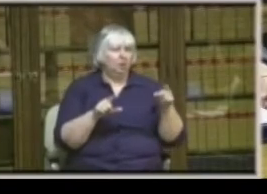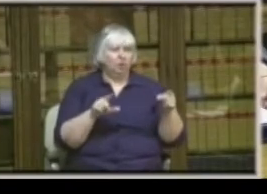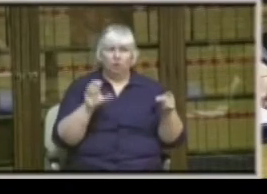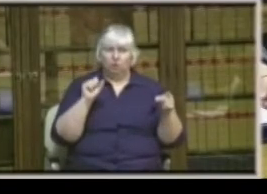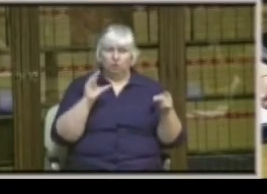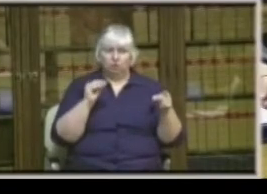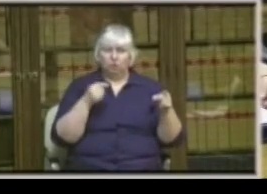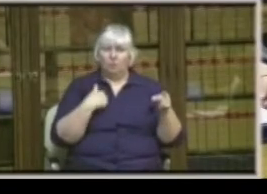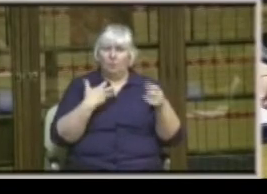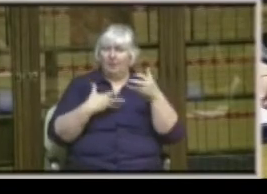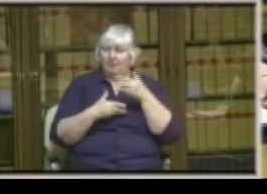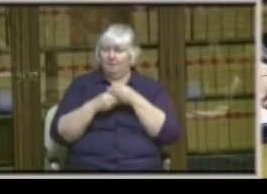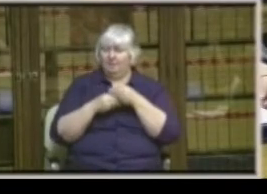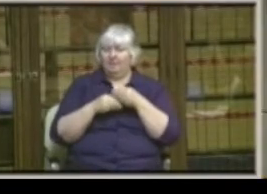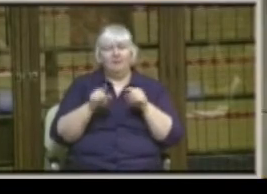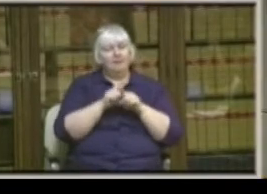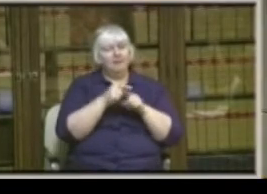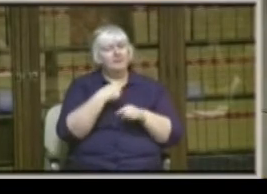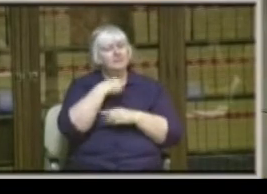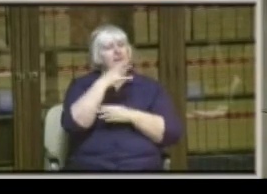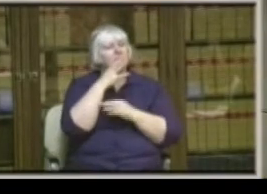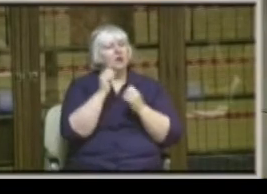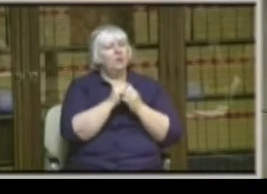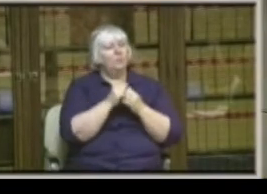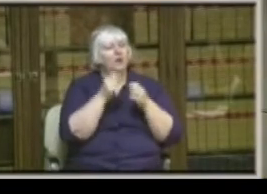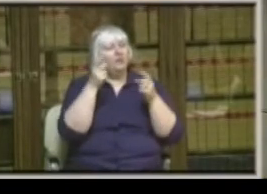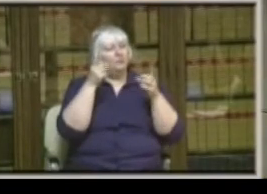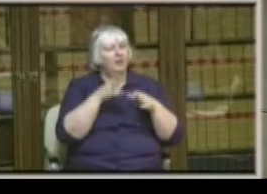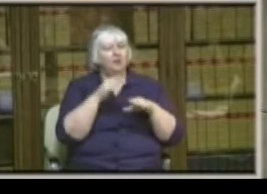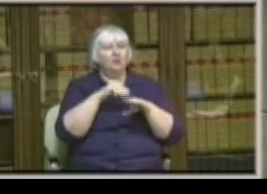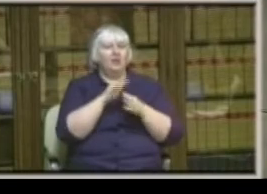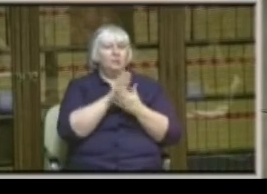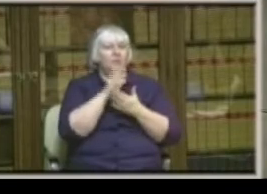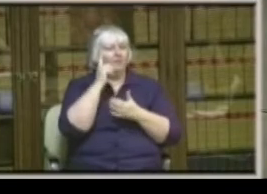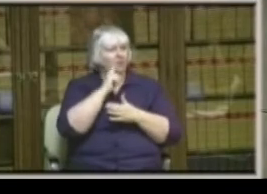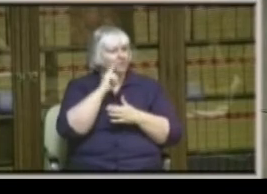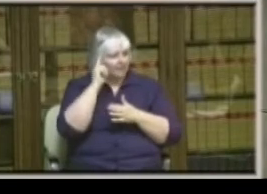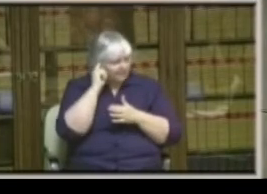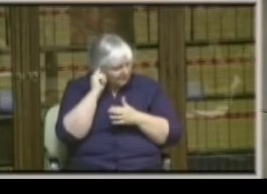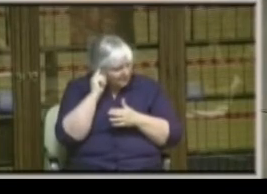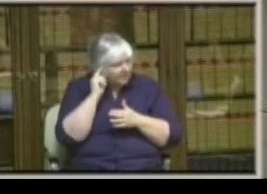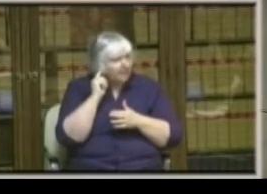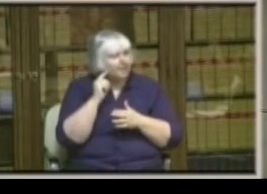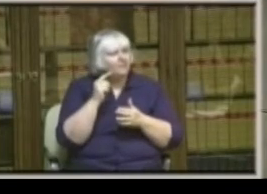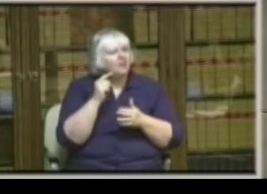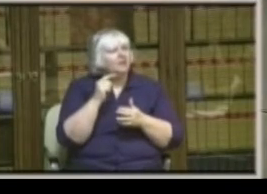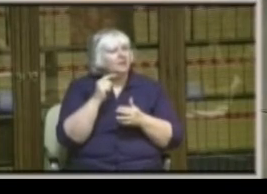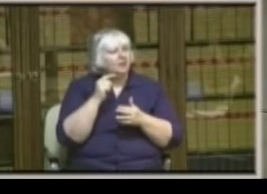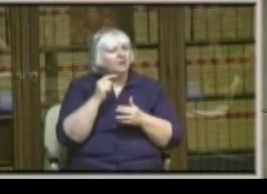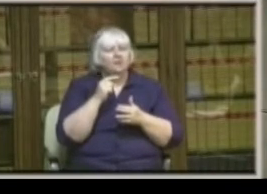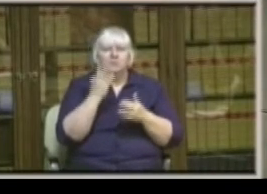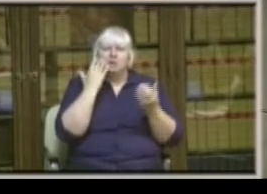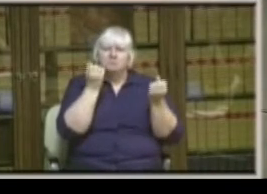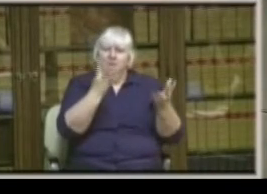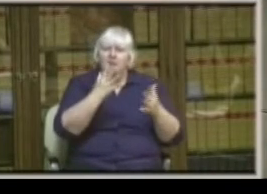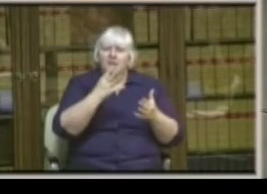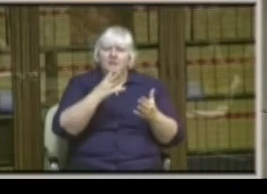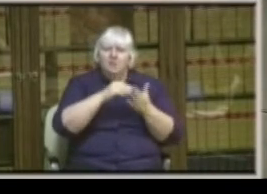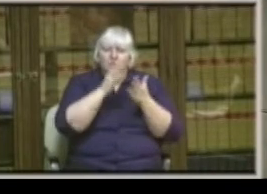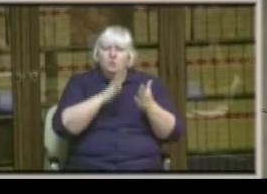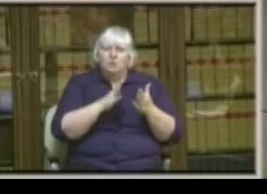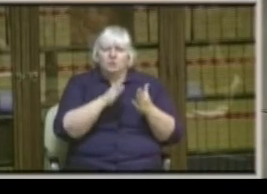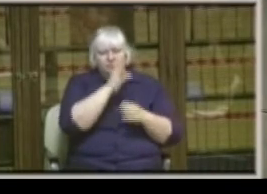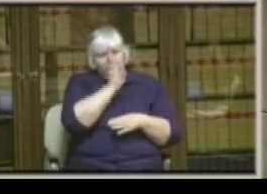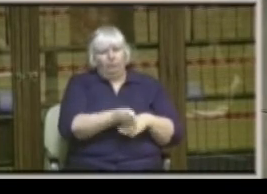to add to that, so as I was speaking to our director at the School for the Deaf, for example, because many of these kids would be directly affected by this, I asked her about